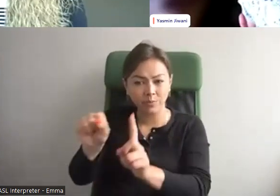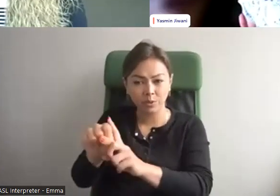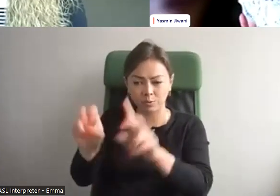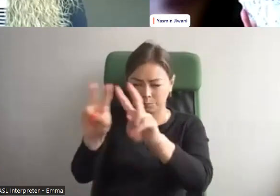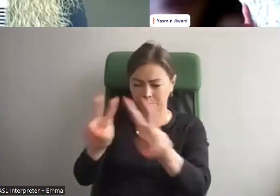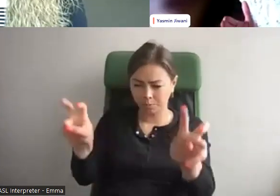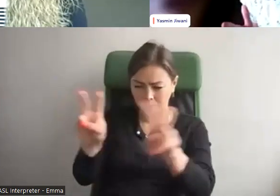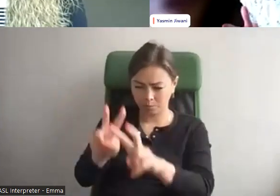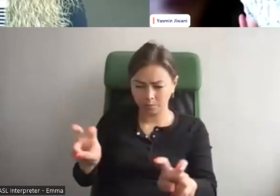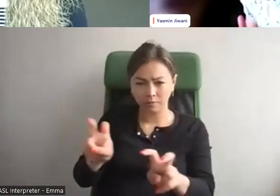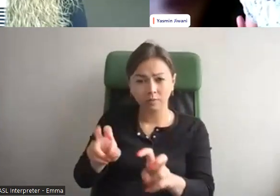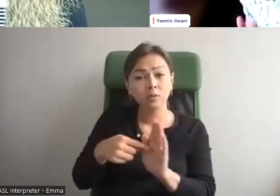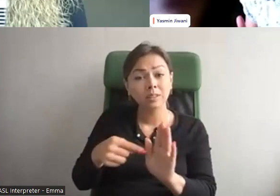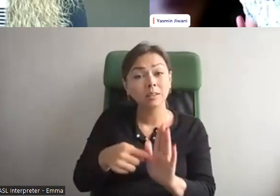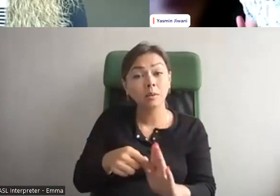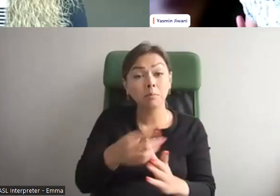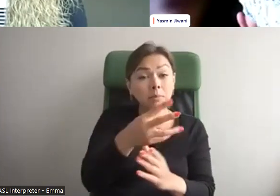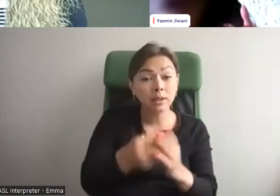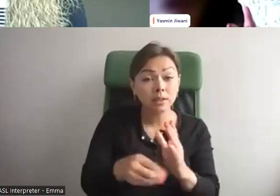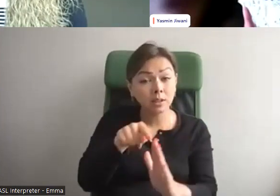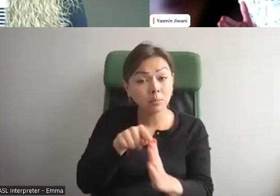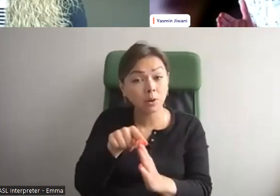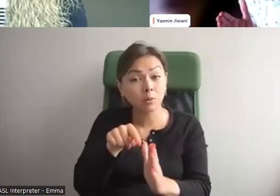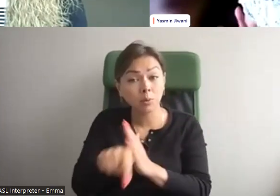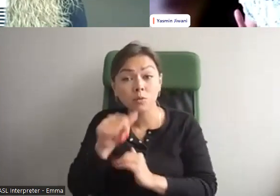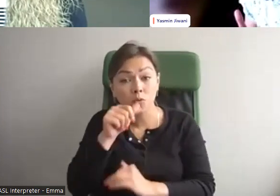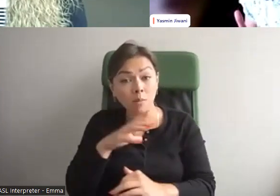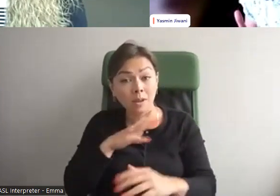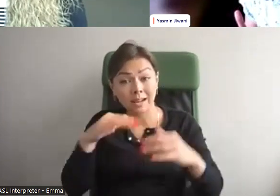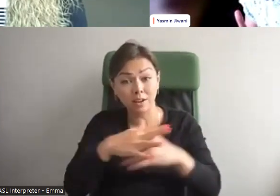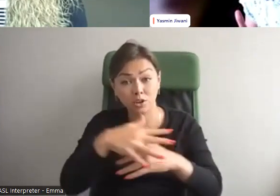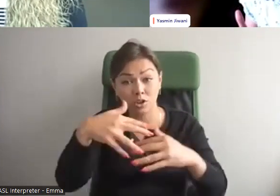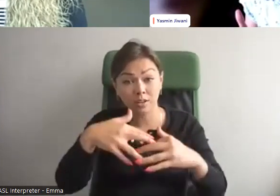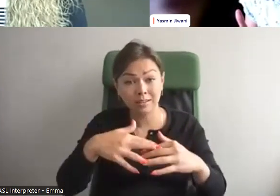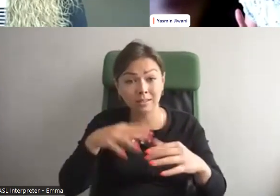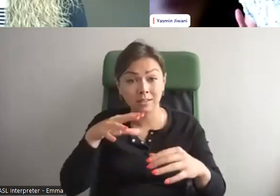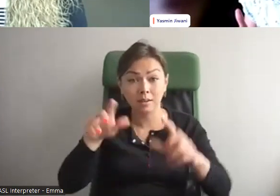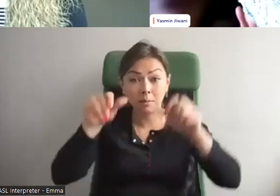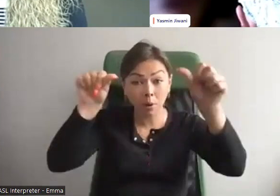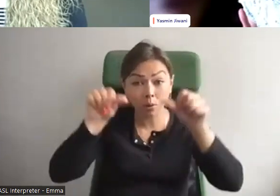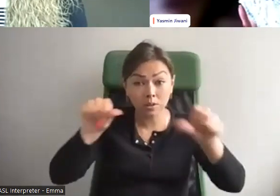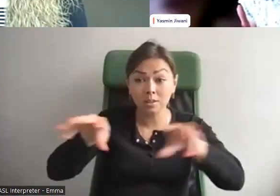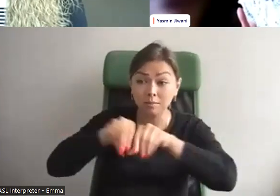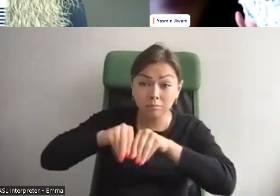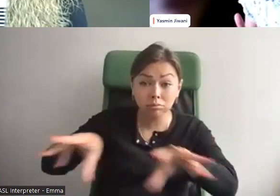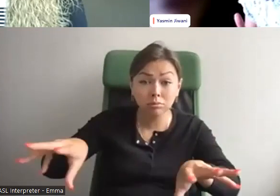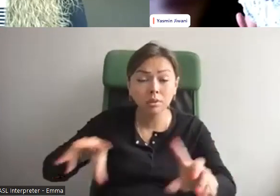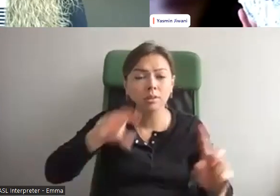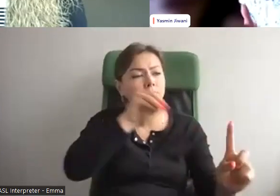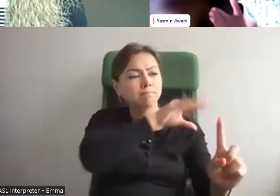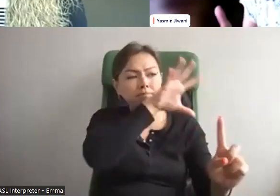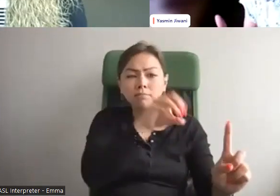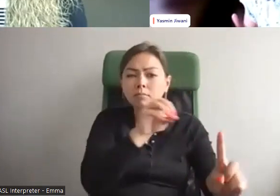and murdered women, the kind of posters that were put out were all sort of mugshots of these women. They weren't